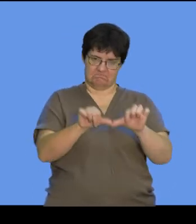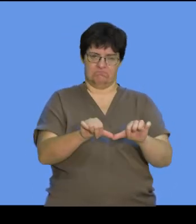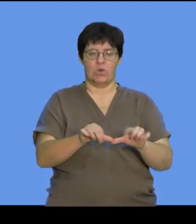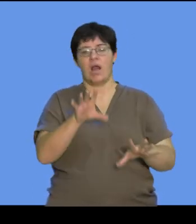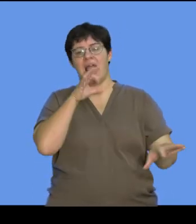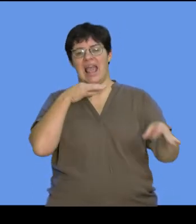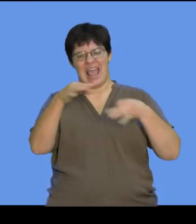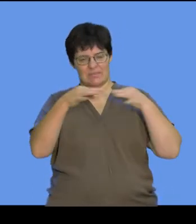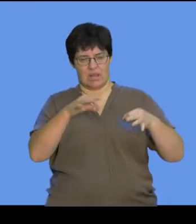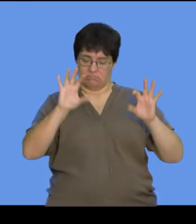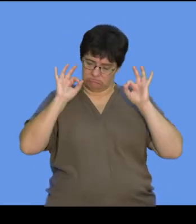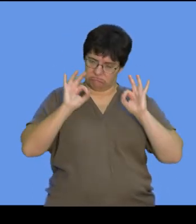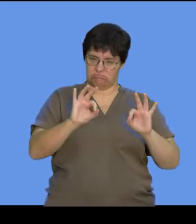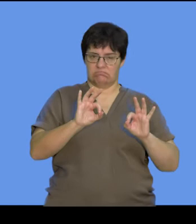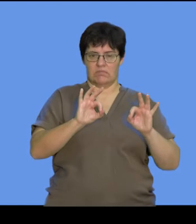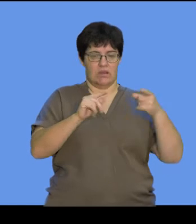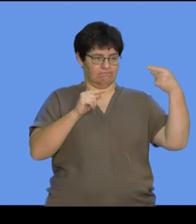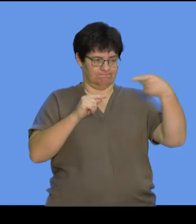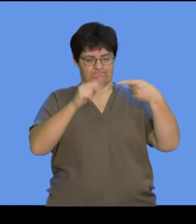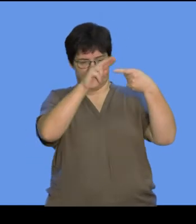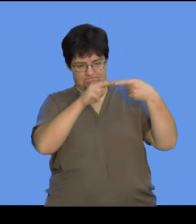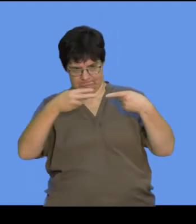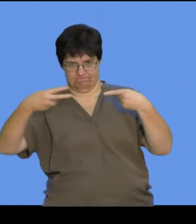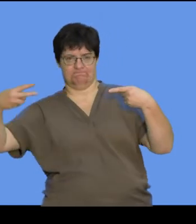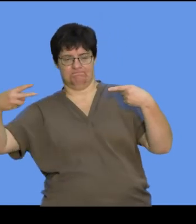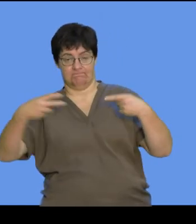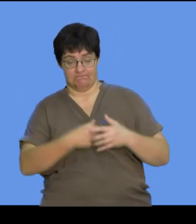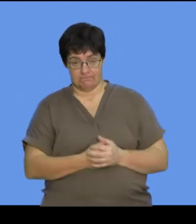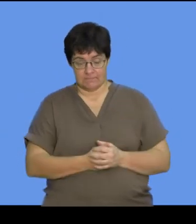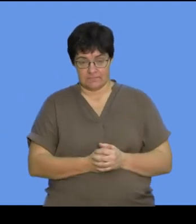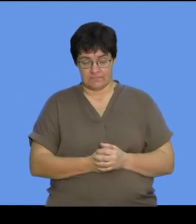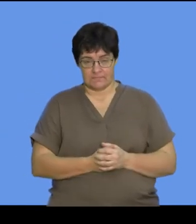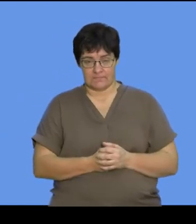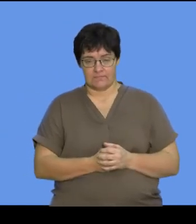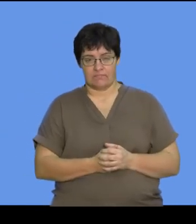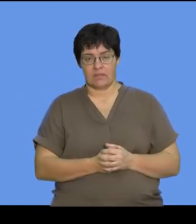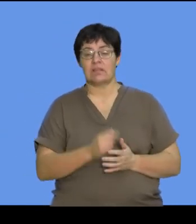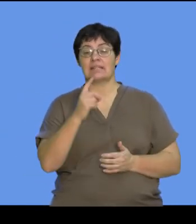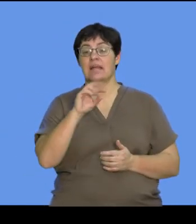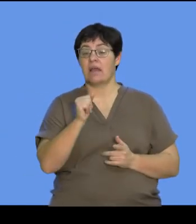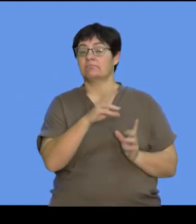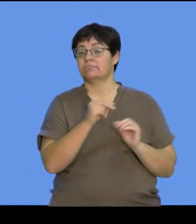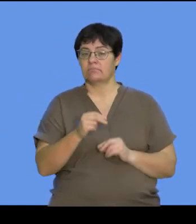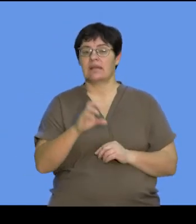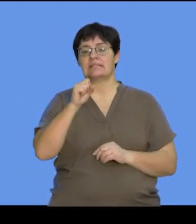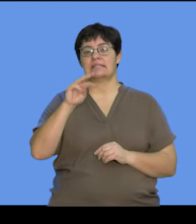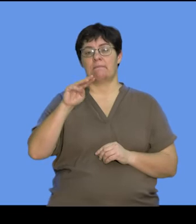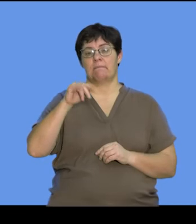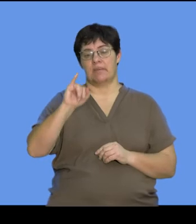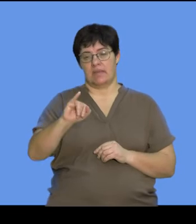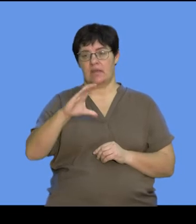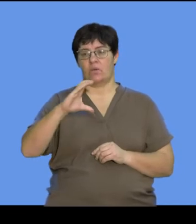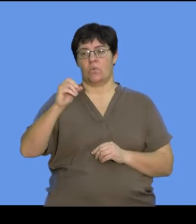to explaining the accuracy of the process of DNA replication. So we refer to that as the